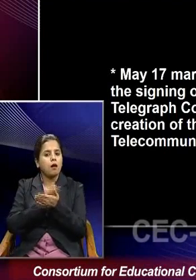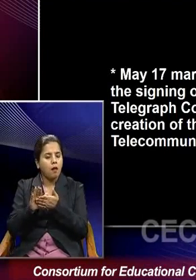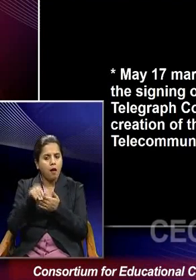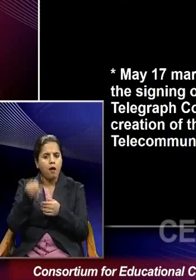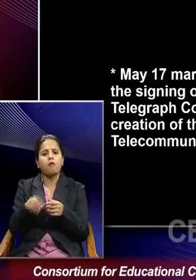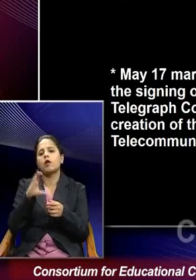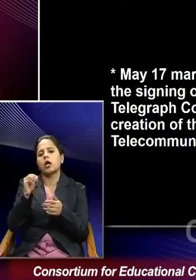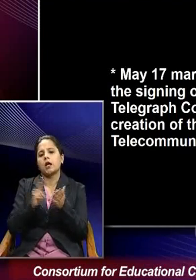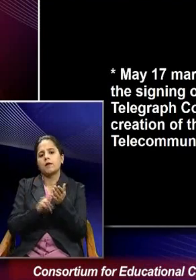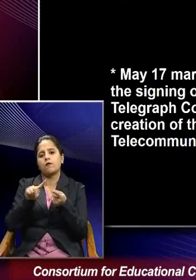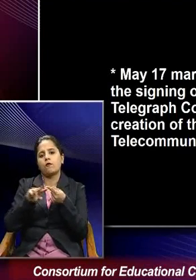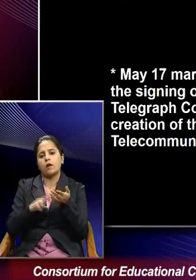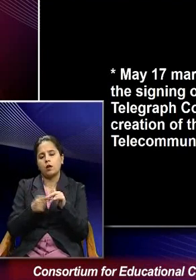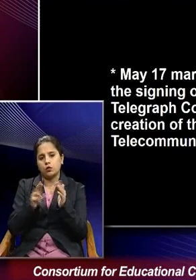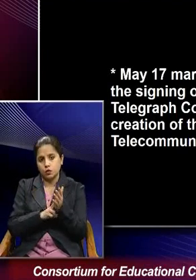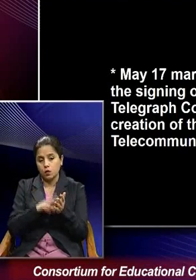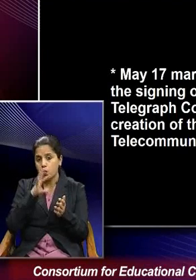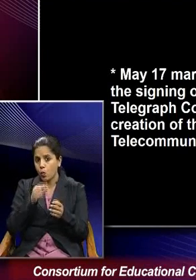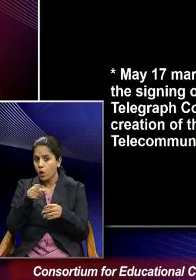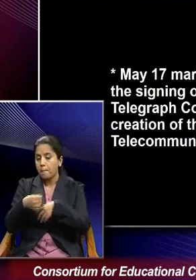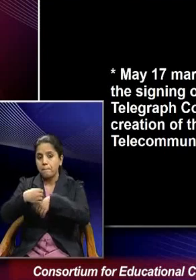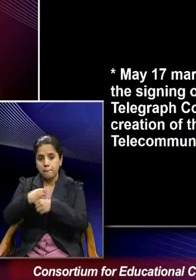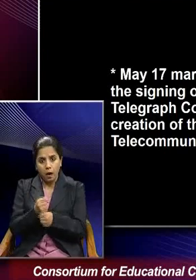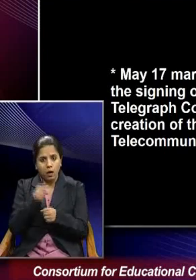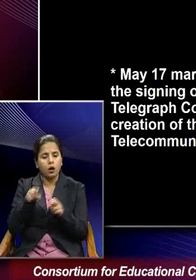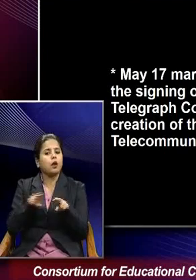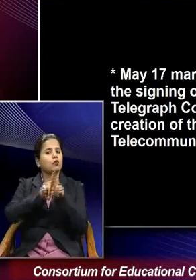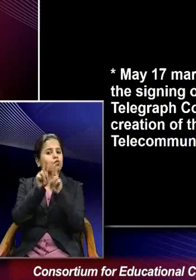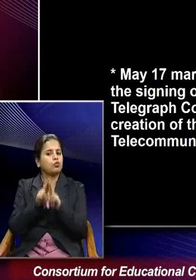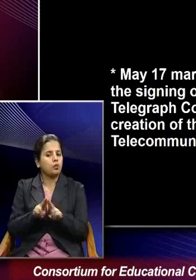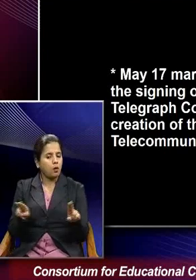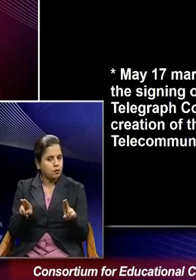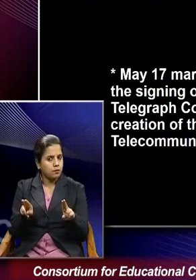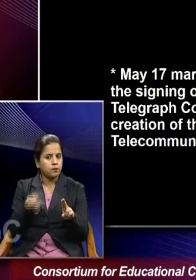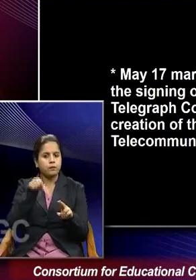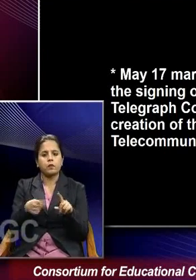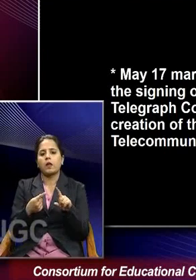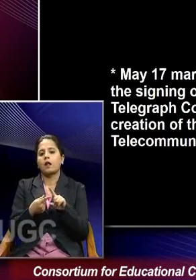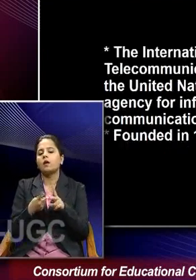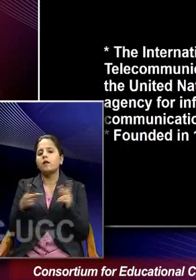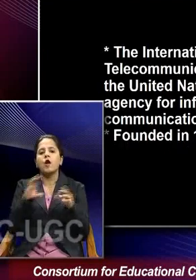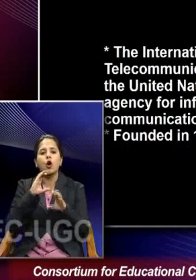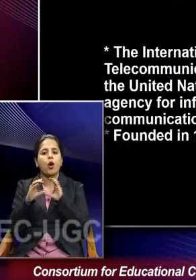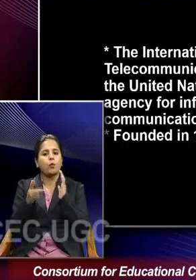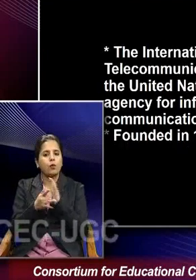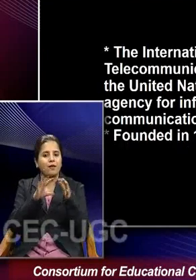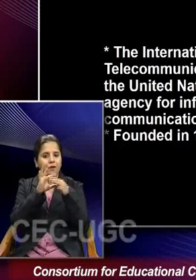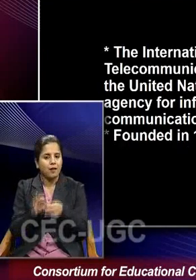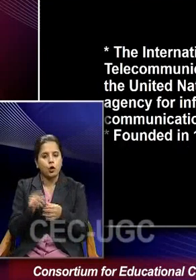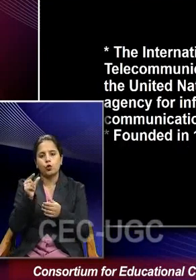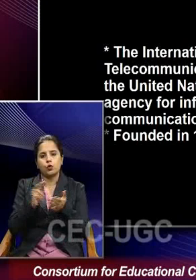and creation of the International Telecommunication Union.